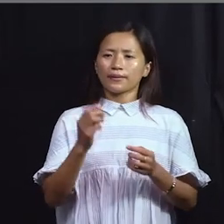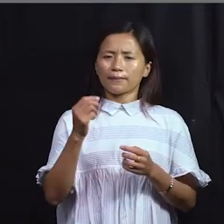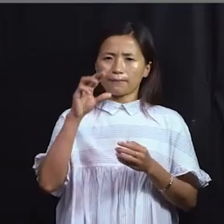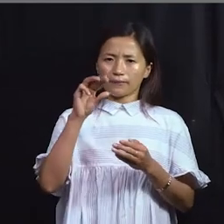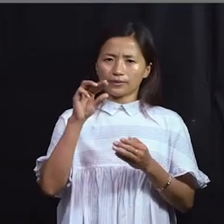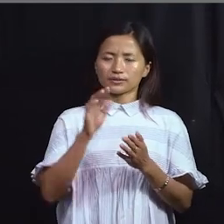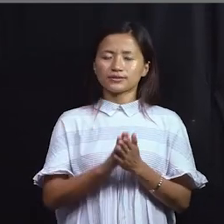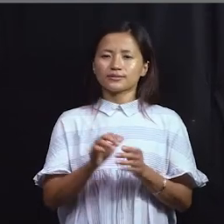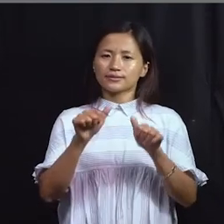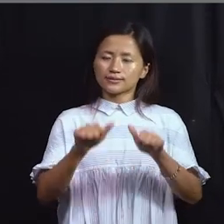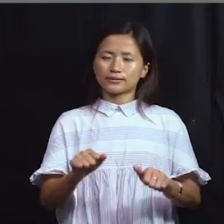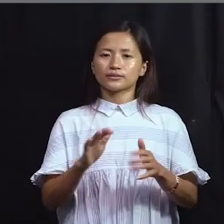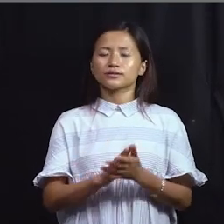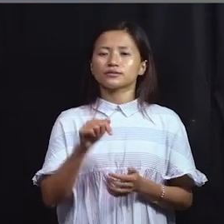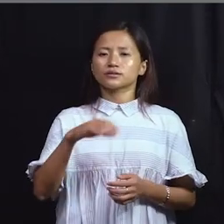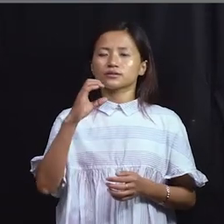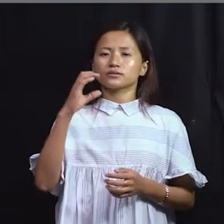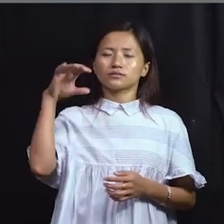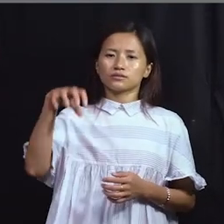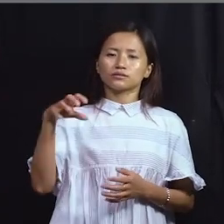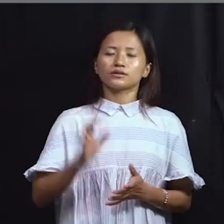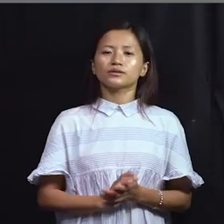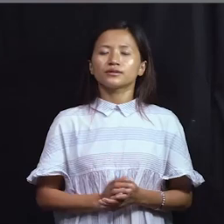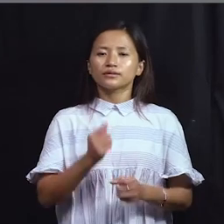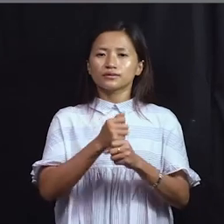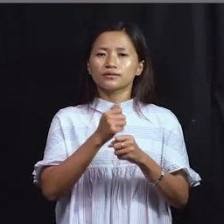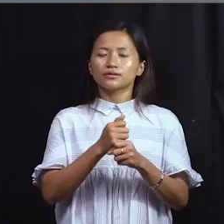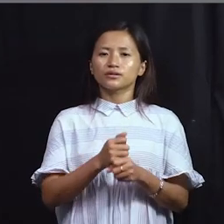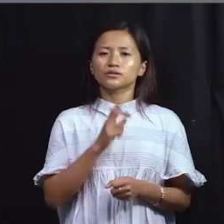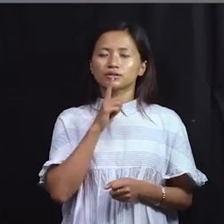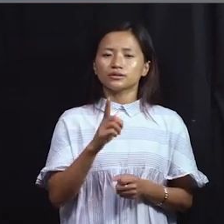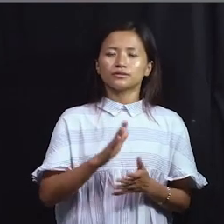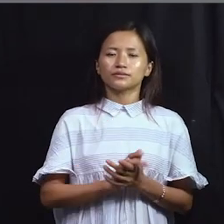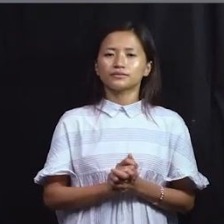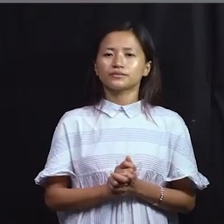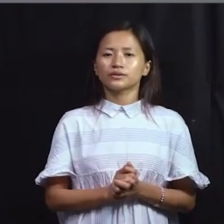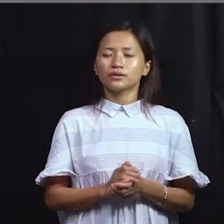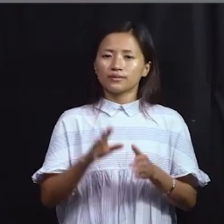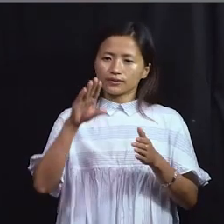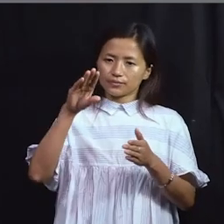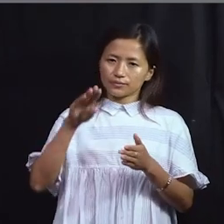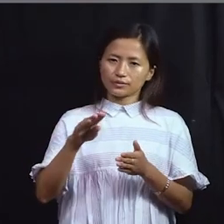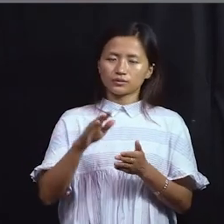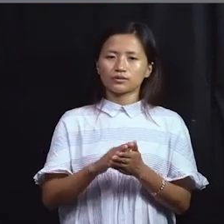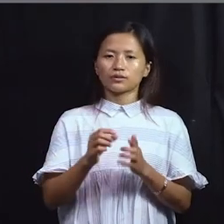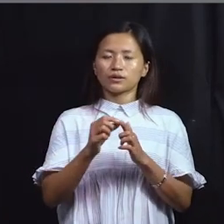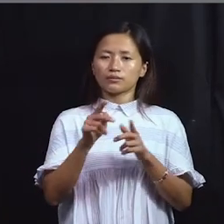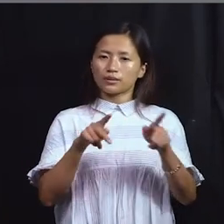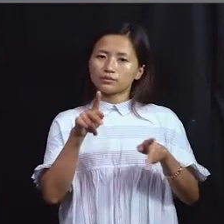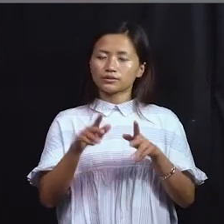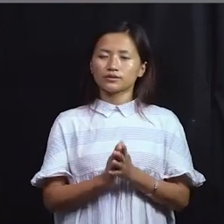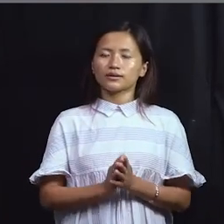in the economy. In times of inflation, the government should make sure that they reduce their public